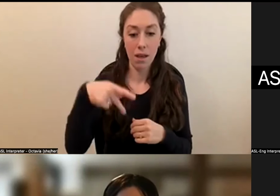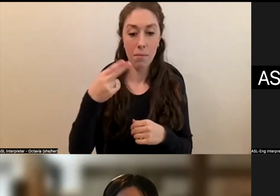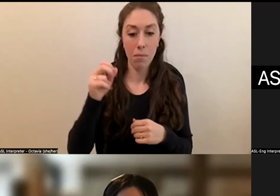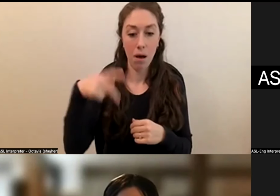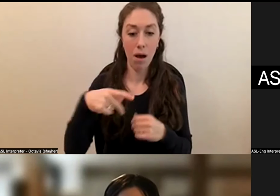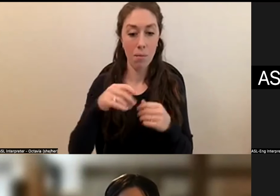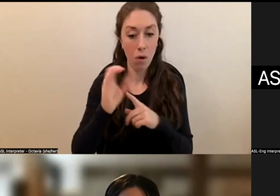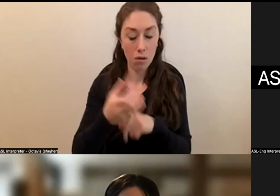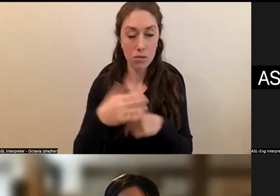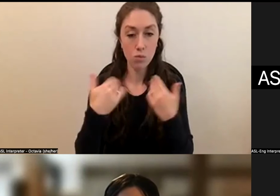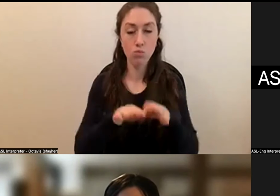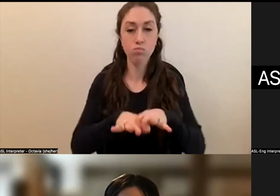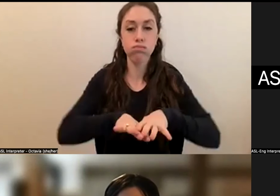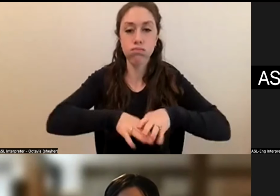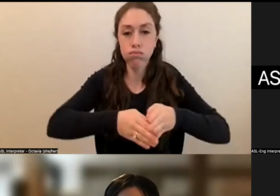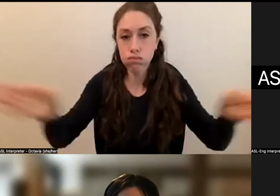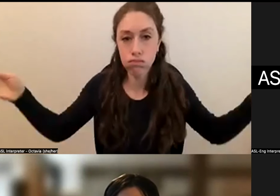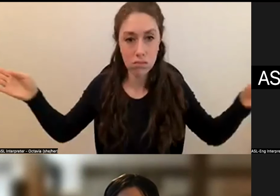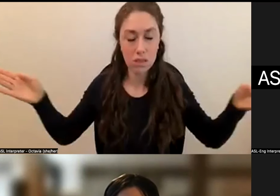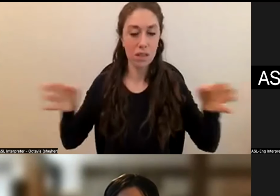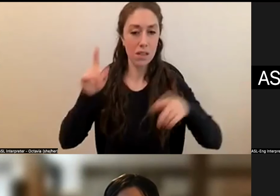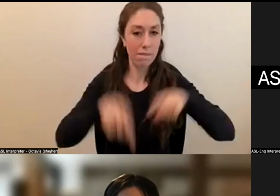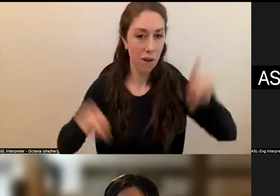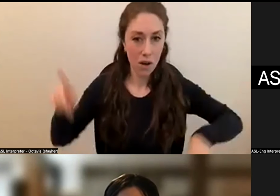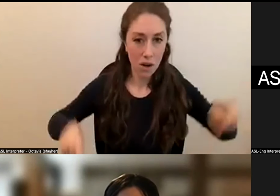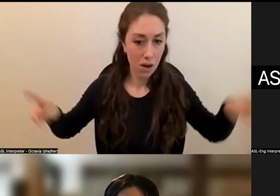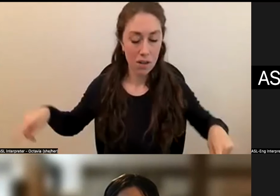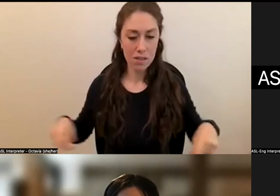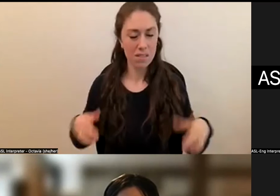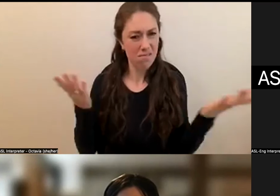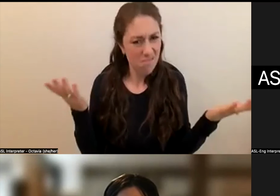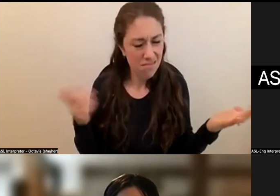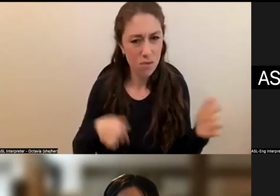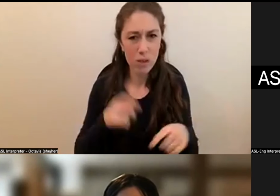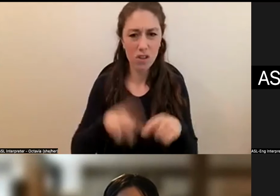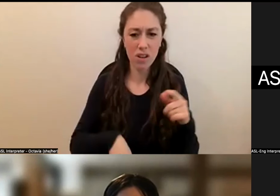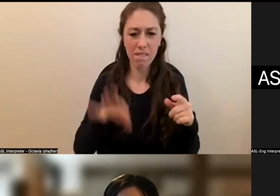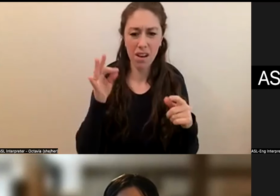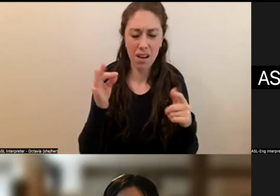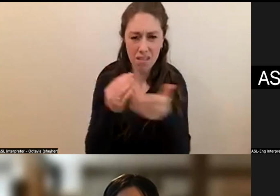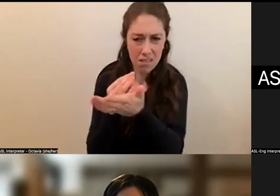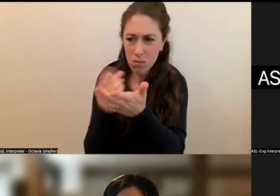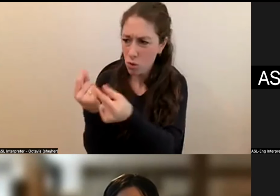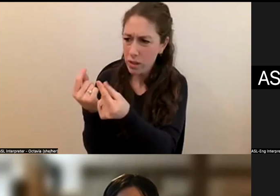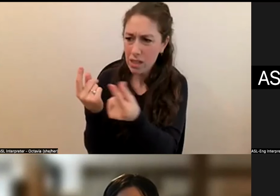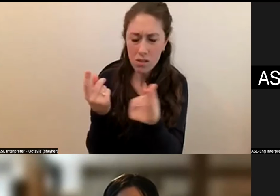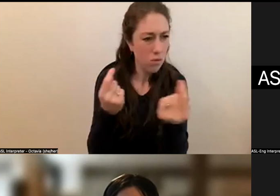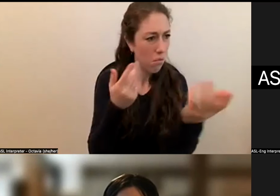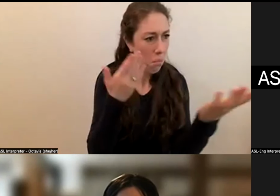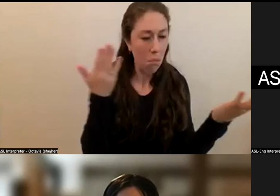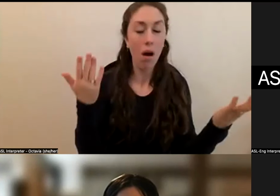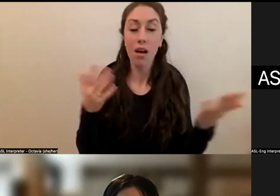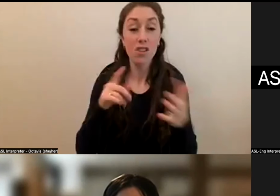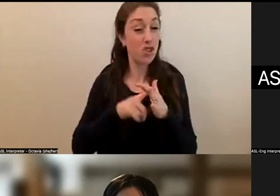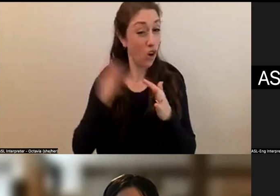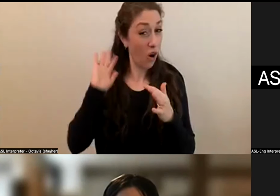diverse and vast that we just couldn't find what everyone was doing. And so it started out as a research